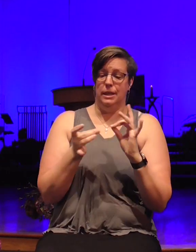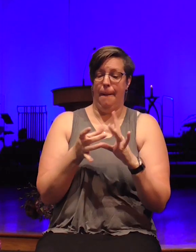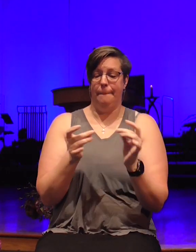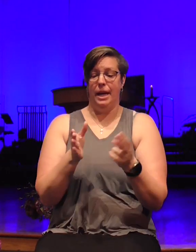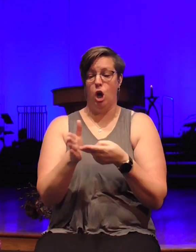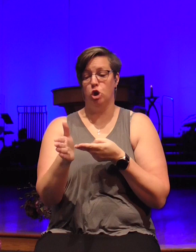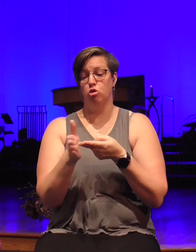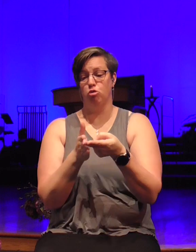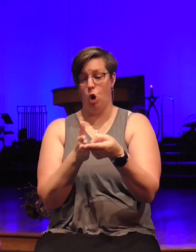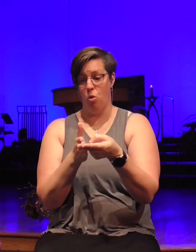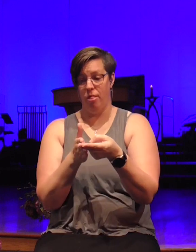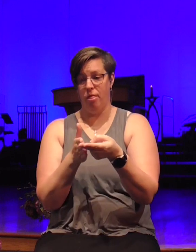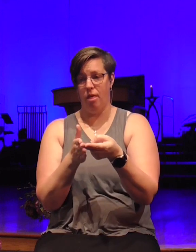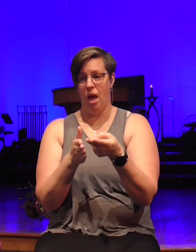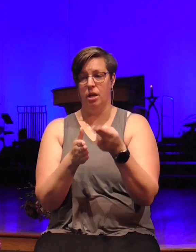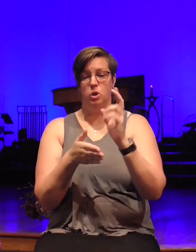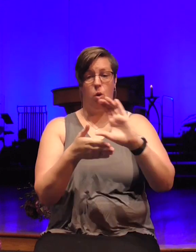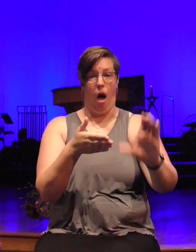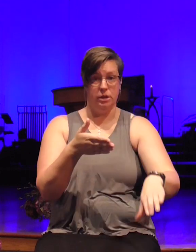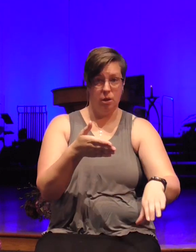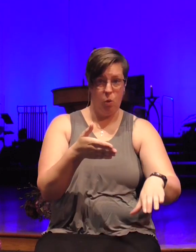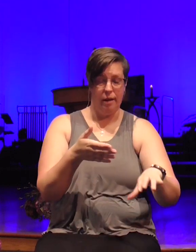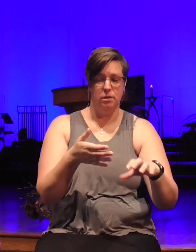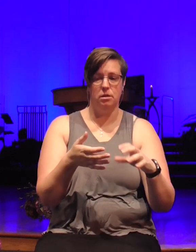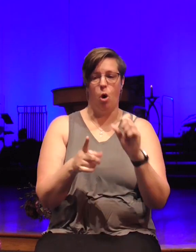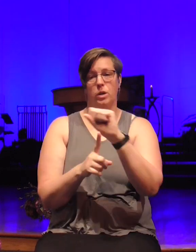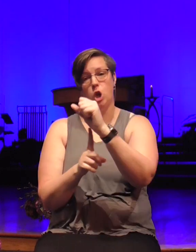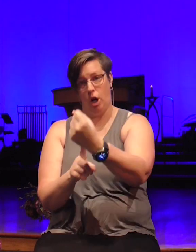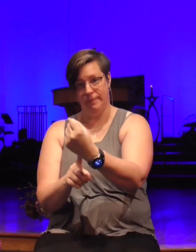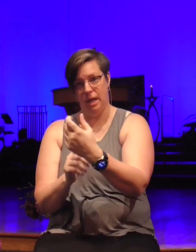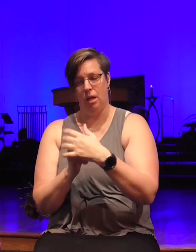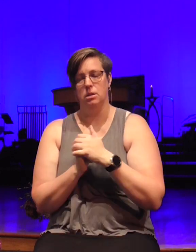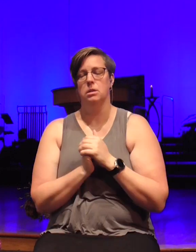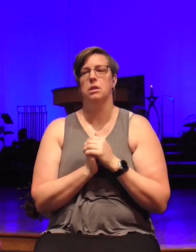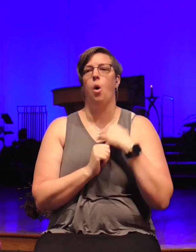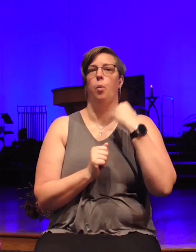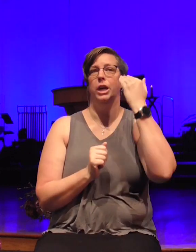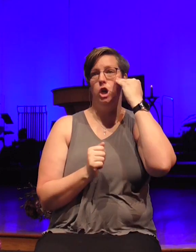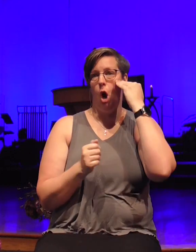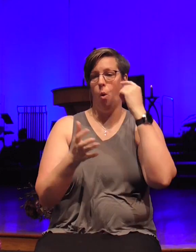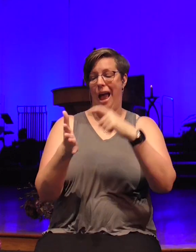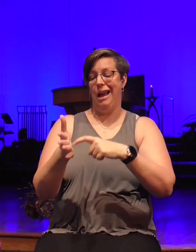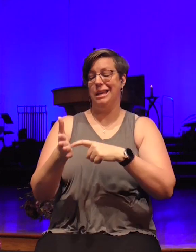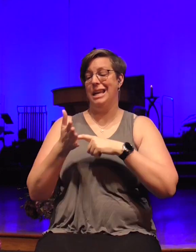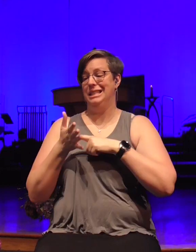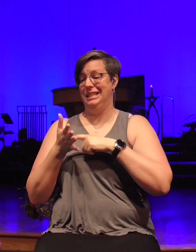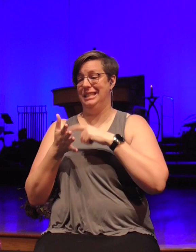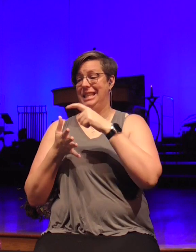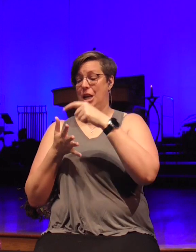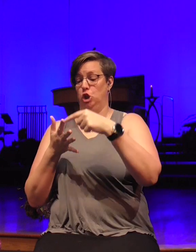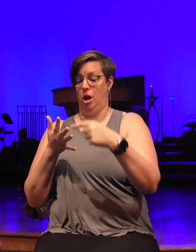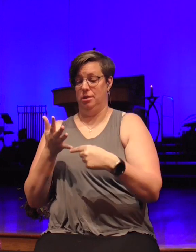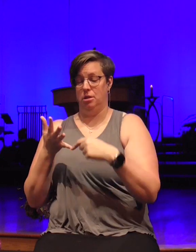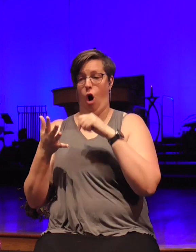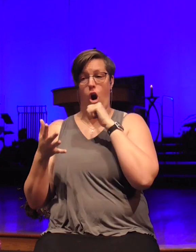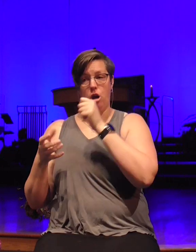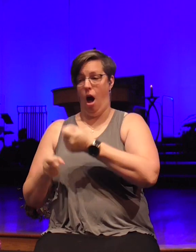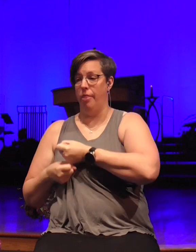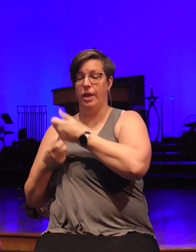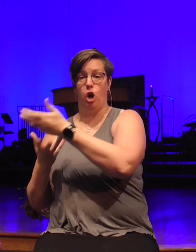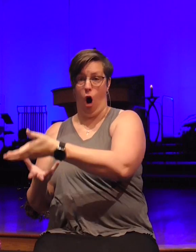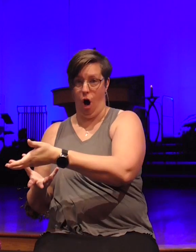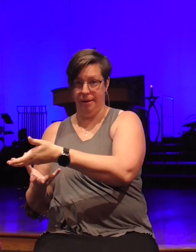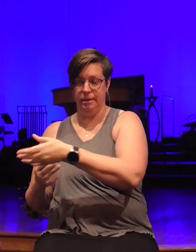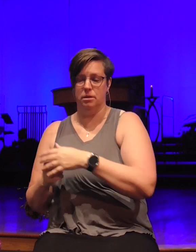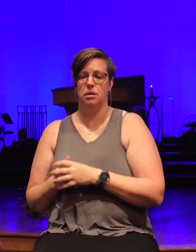and circumstance, to know that conditions are not cause, to know that the only way for me